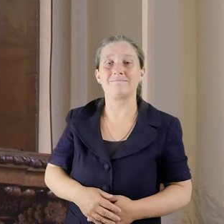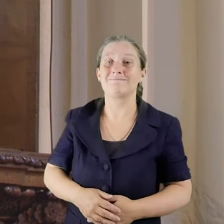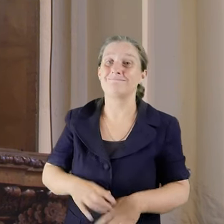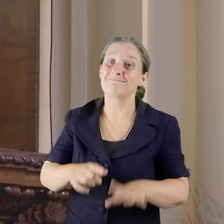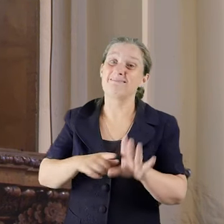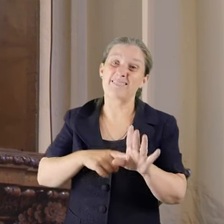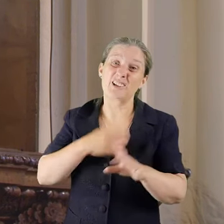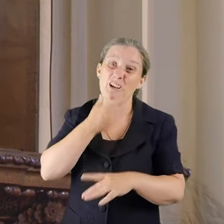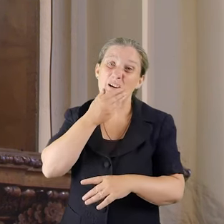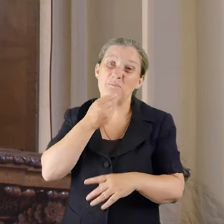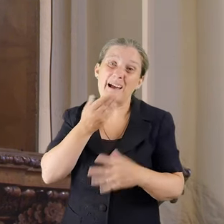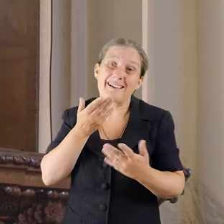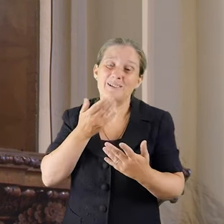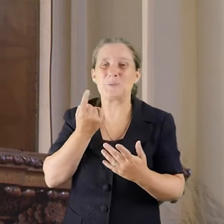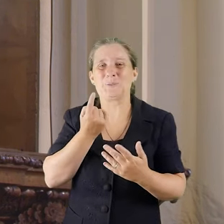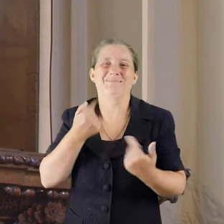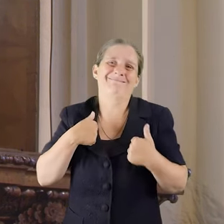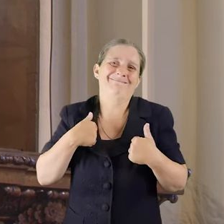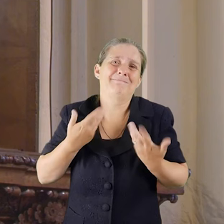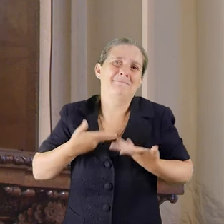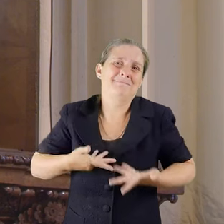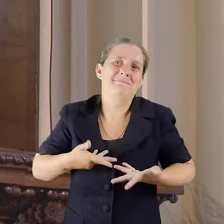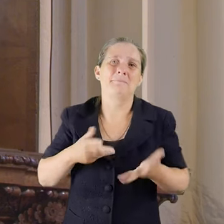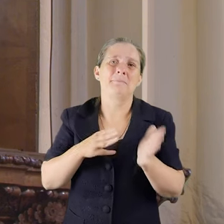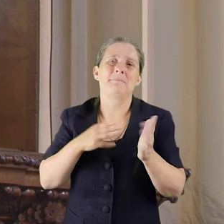That young man was me.